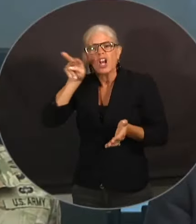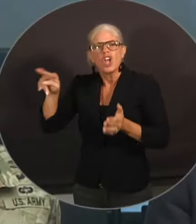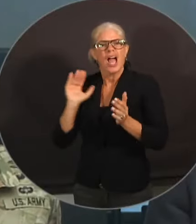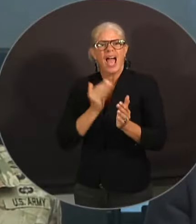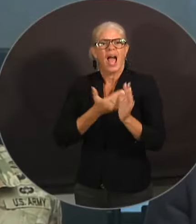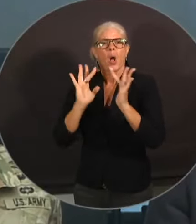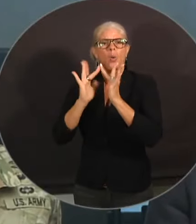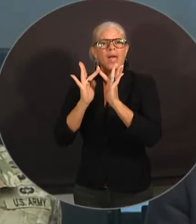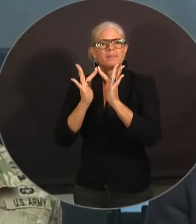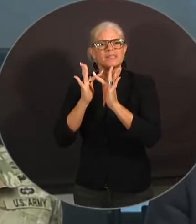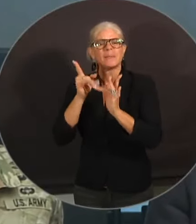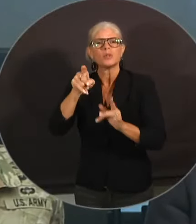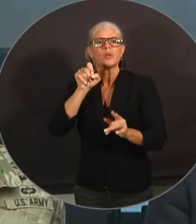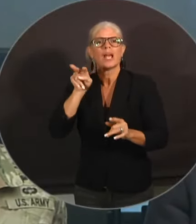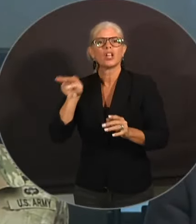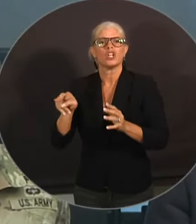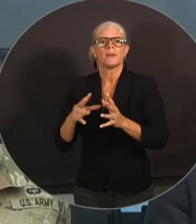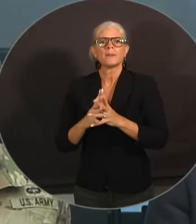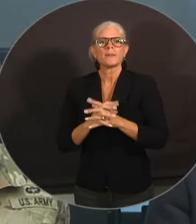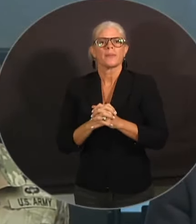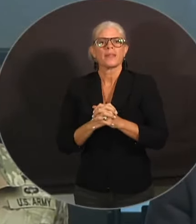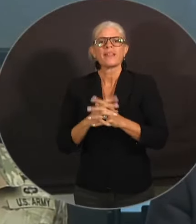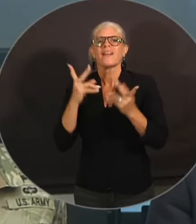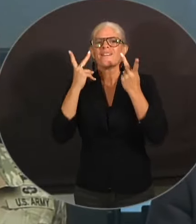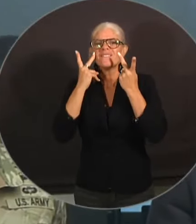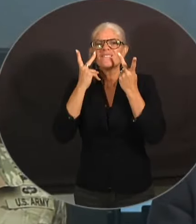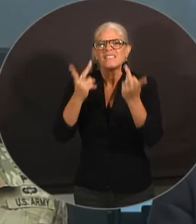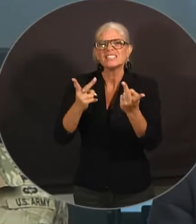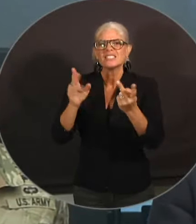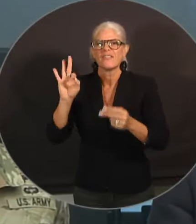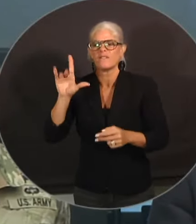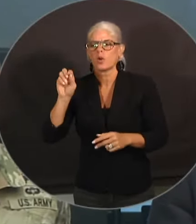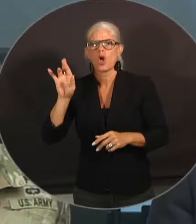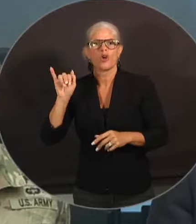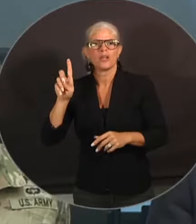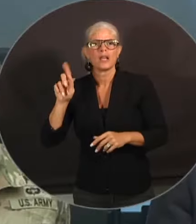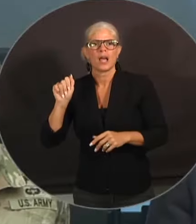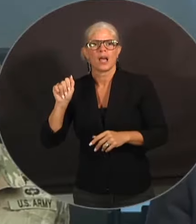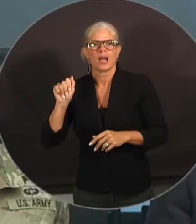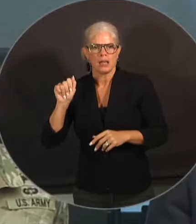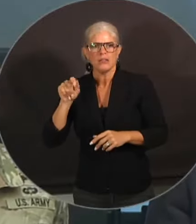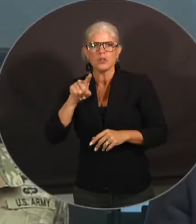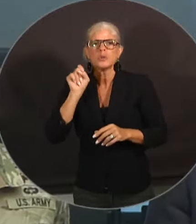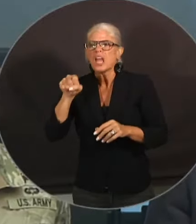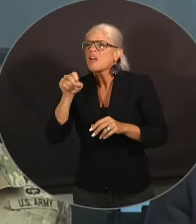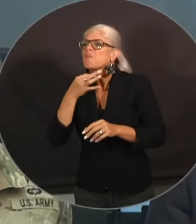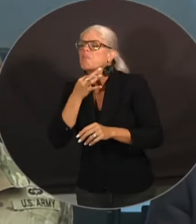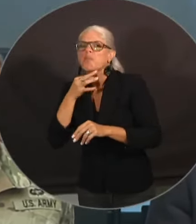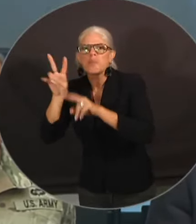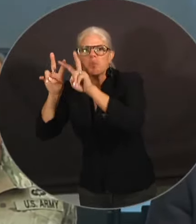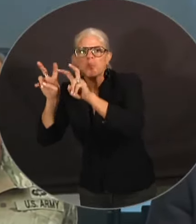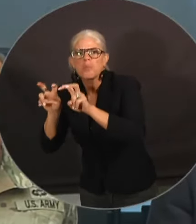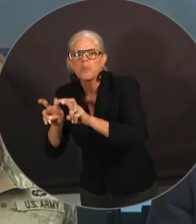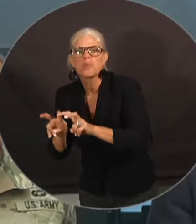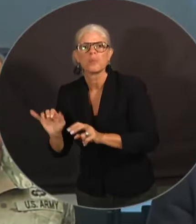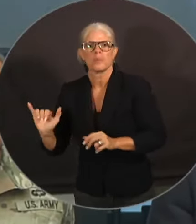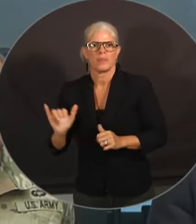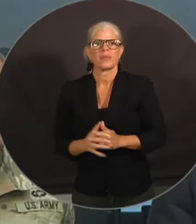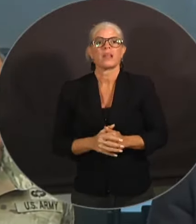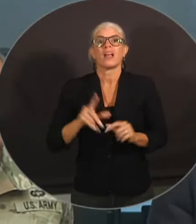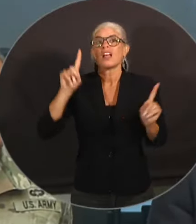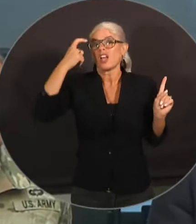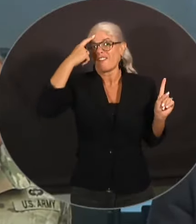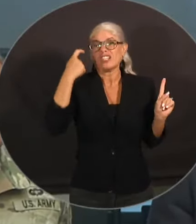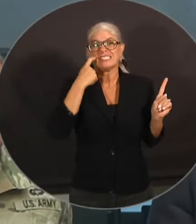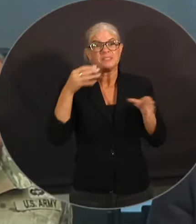to Visit Florida and get that information. As the governor said before, we have the free Uber